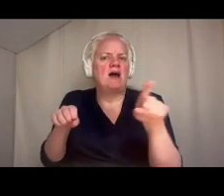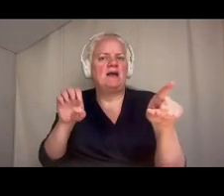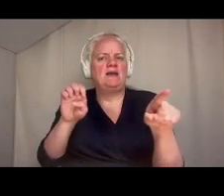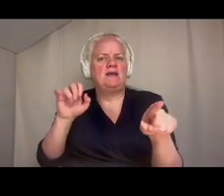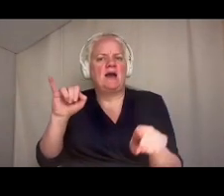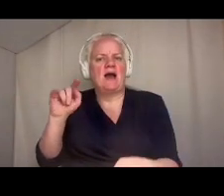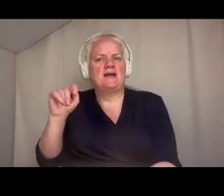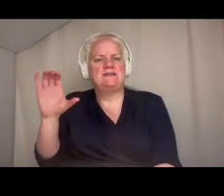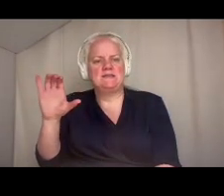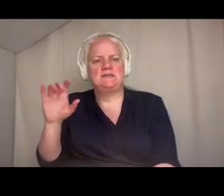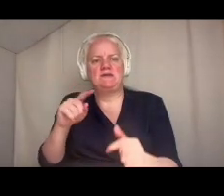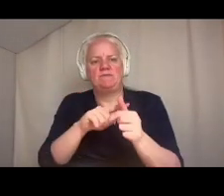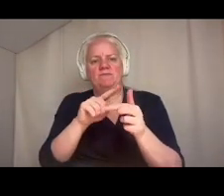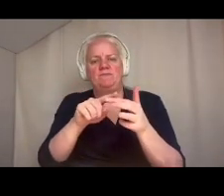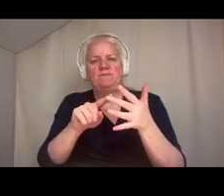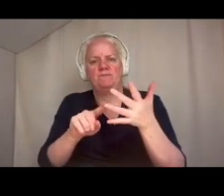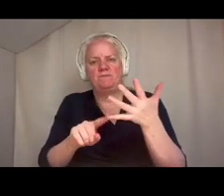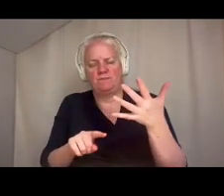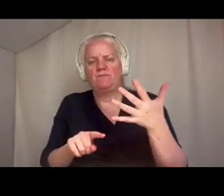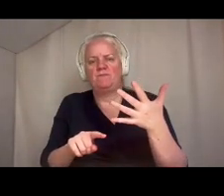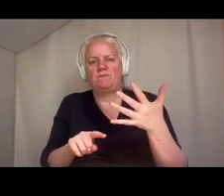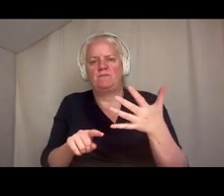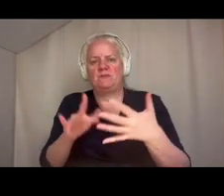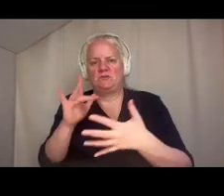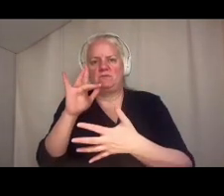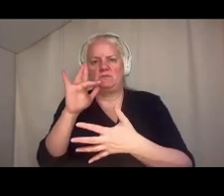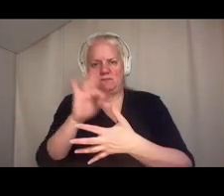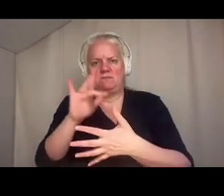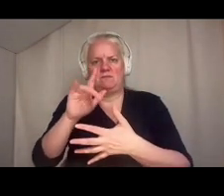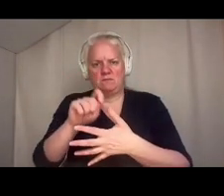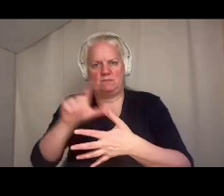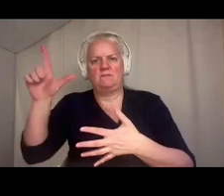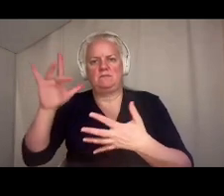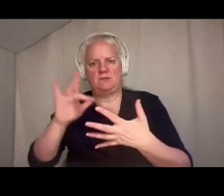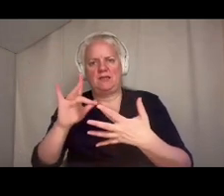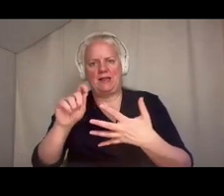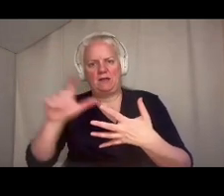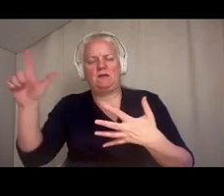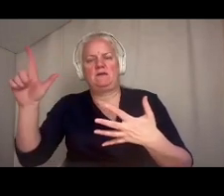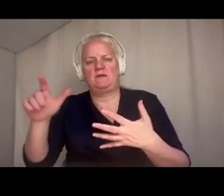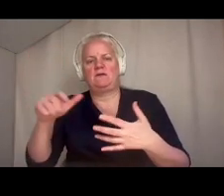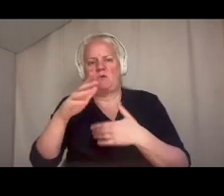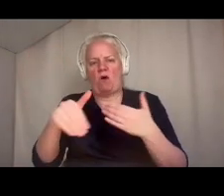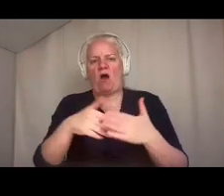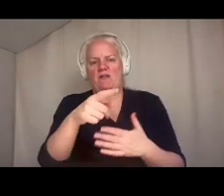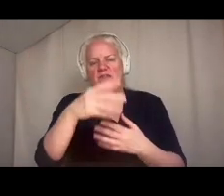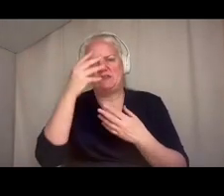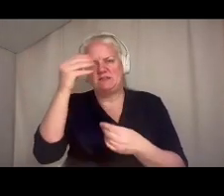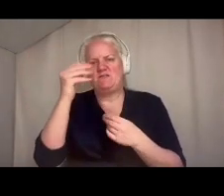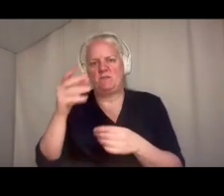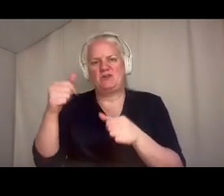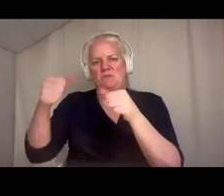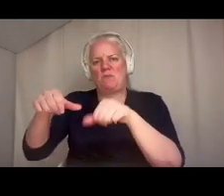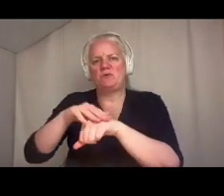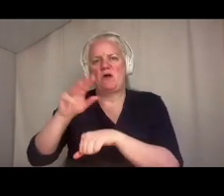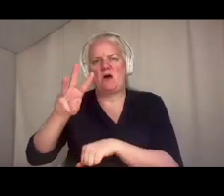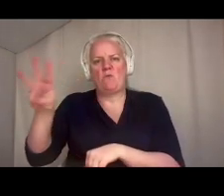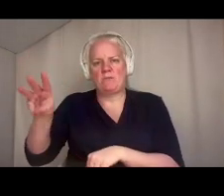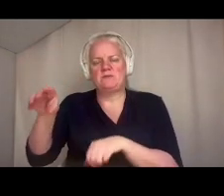hyperlinked. So within 2 weeks, all of this information will be posted to our website, and you'll be able to go directly